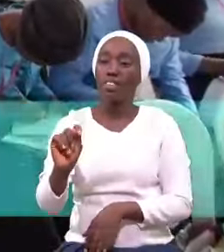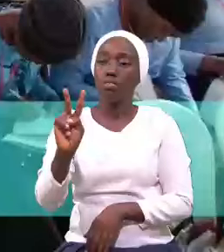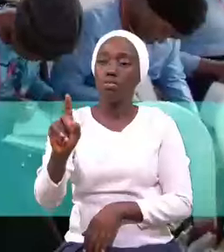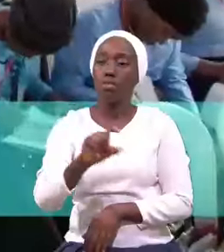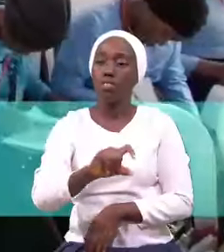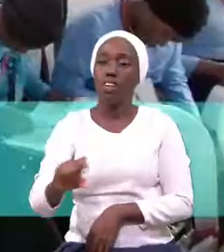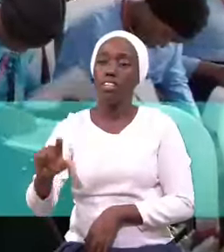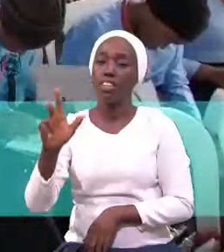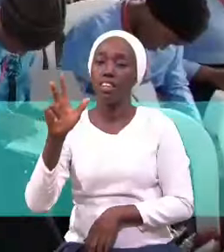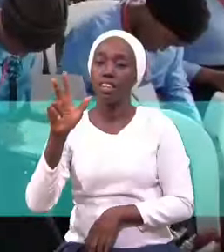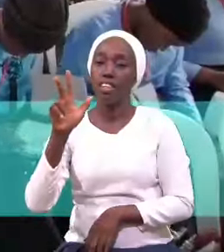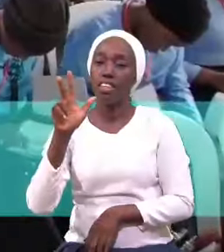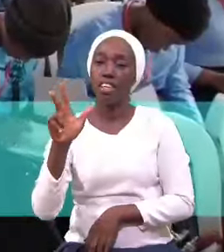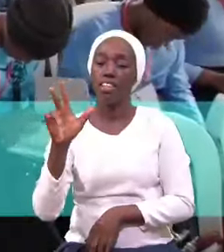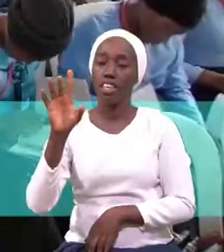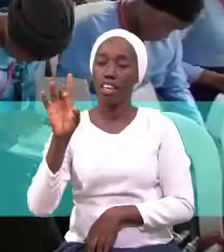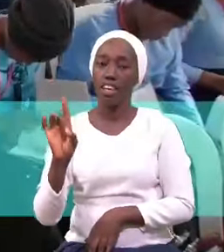38. Acts chapter 2, verse